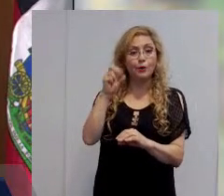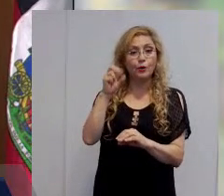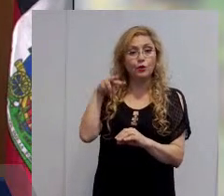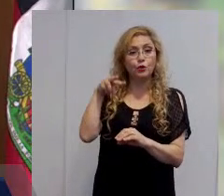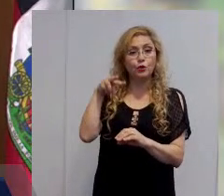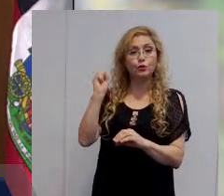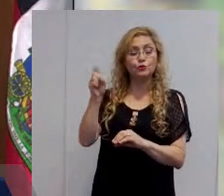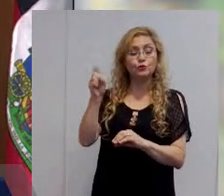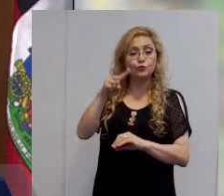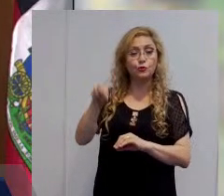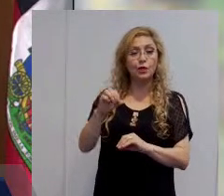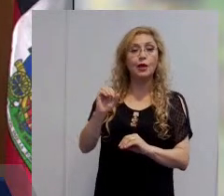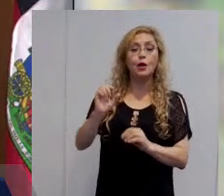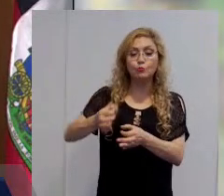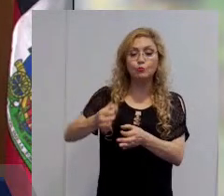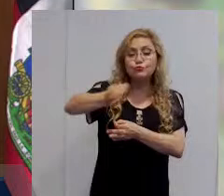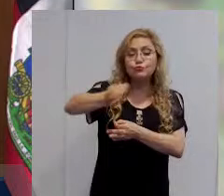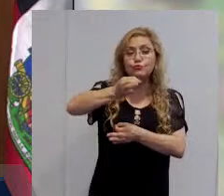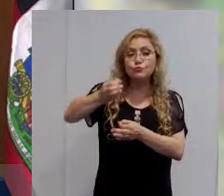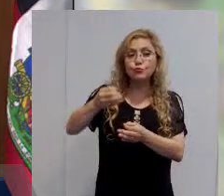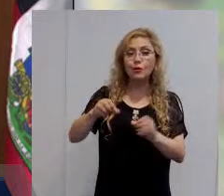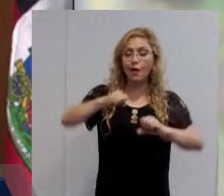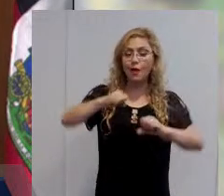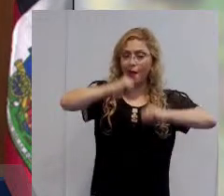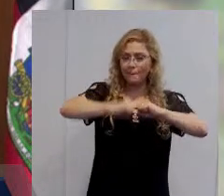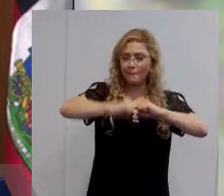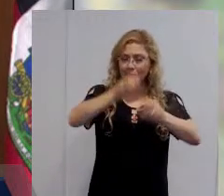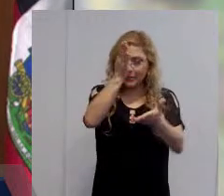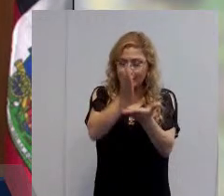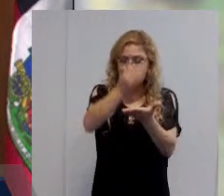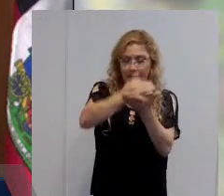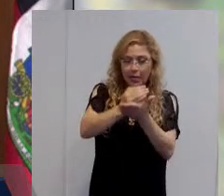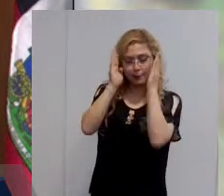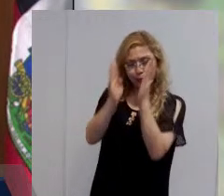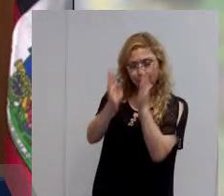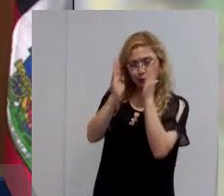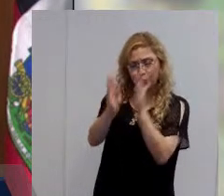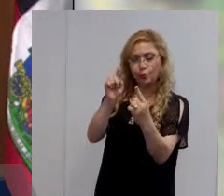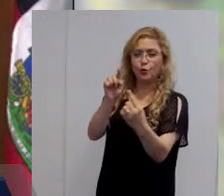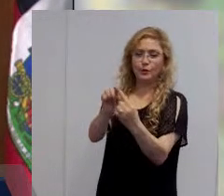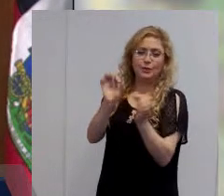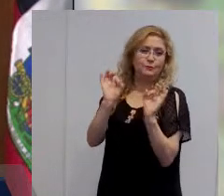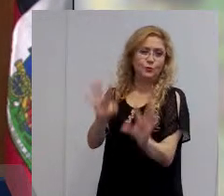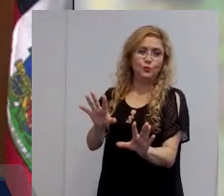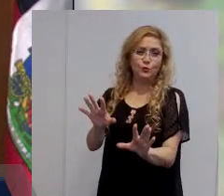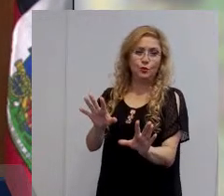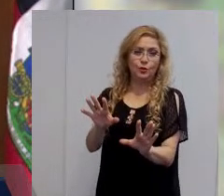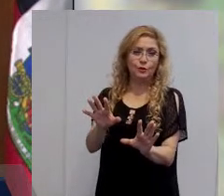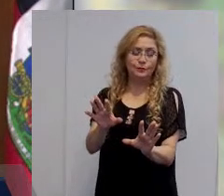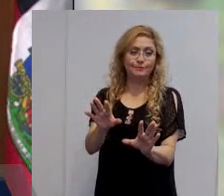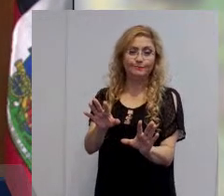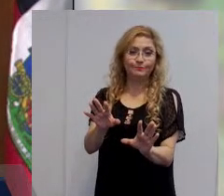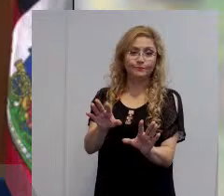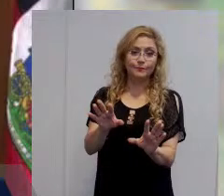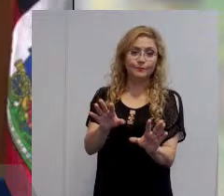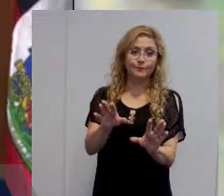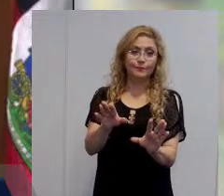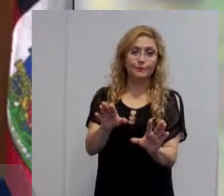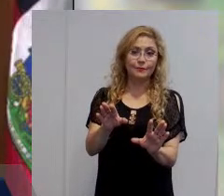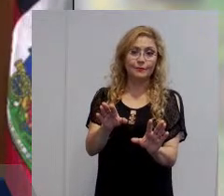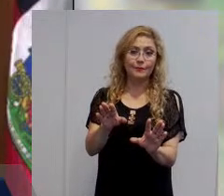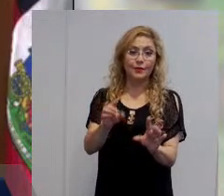We have a strategic company that does this exclusively, and we produce the inputs